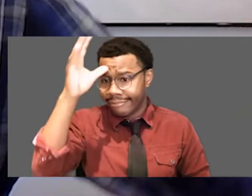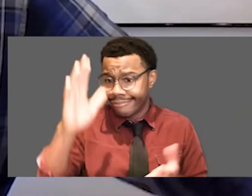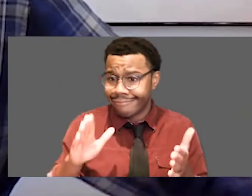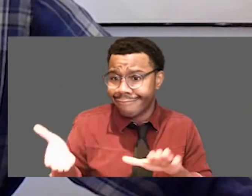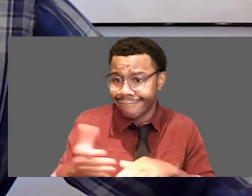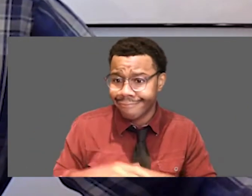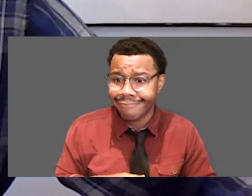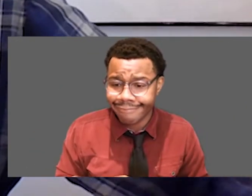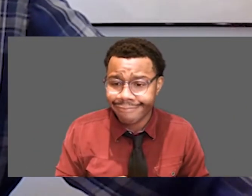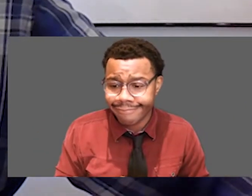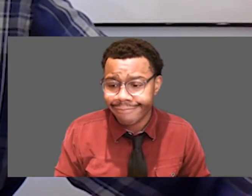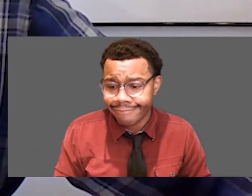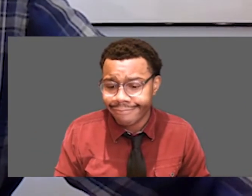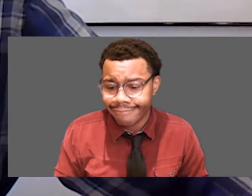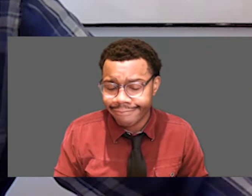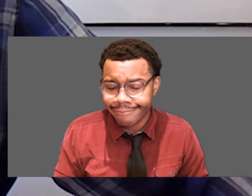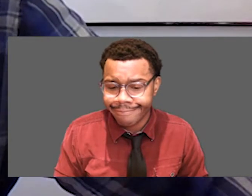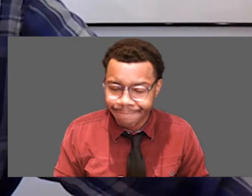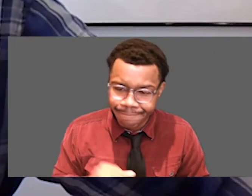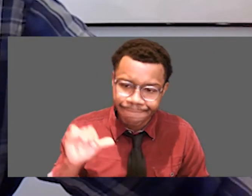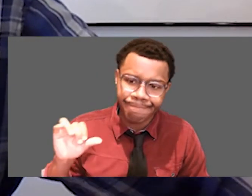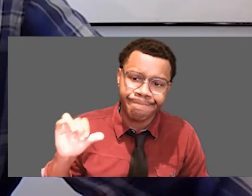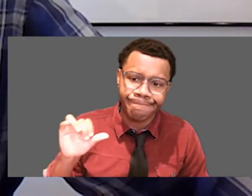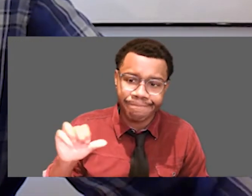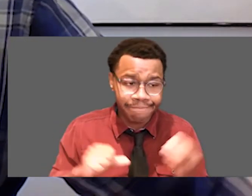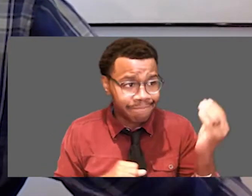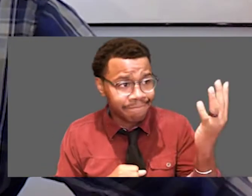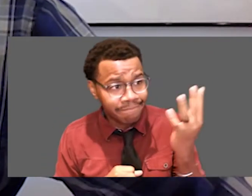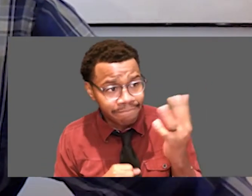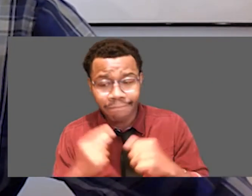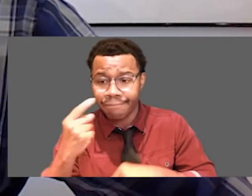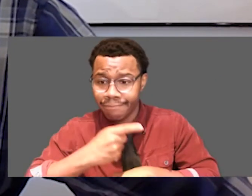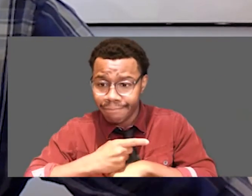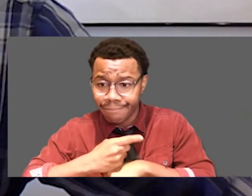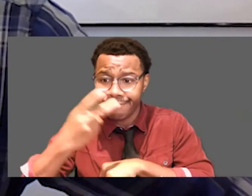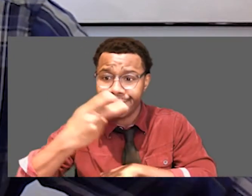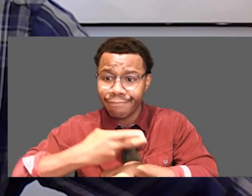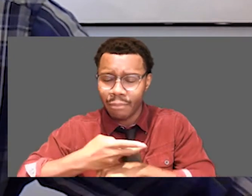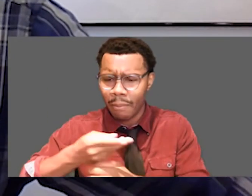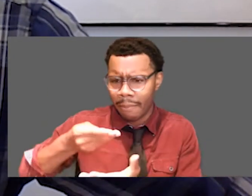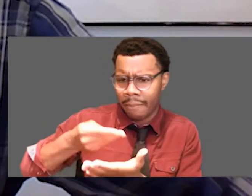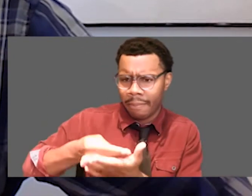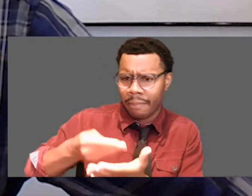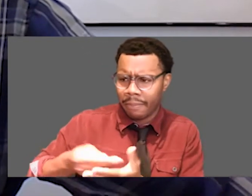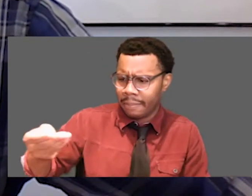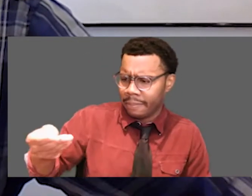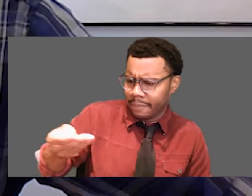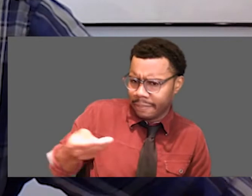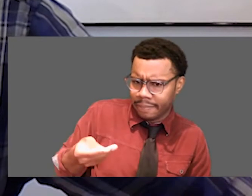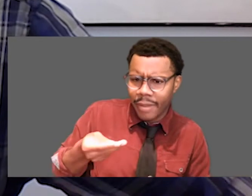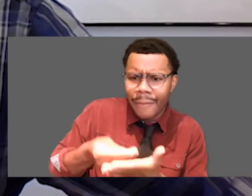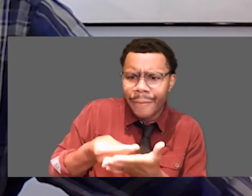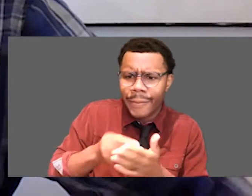A few days after I learned of my dad's death, I received a money order from him. He was in